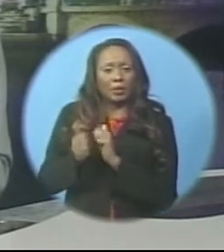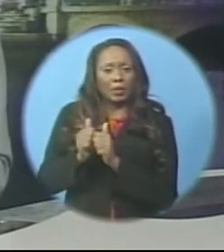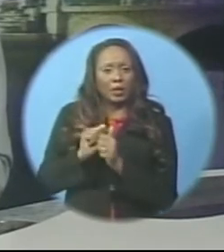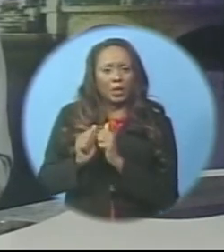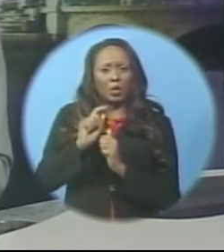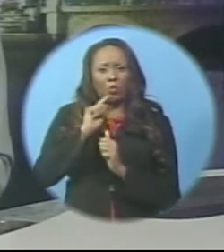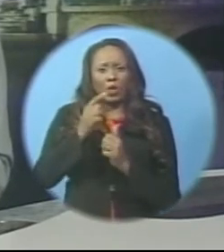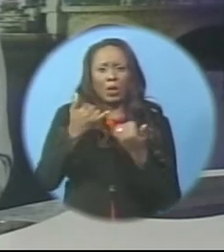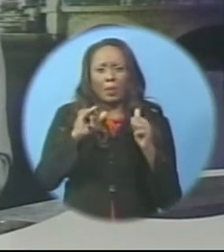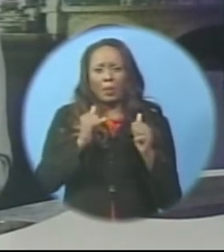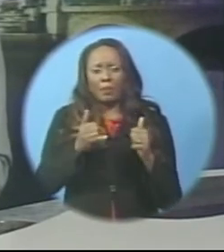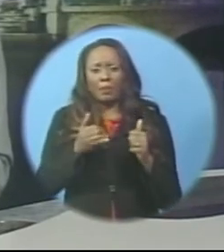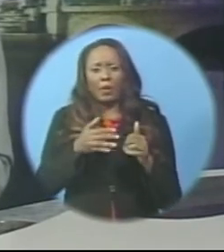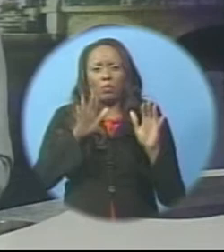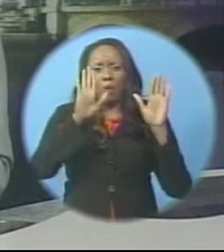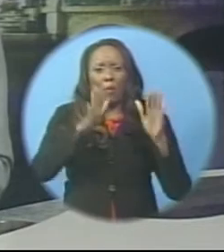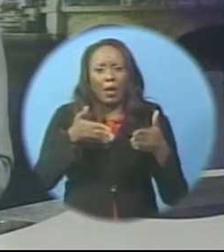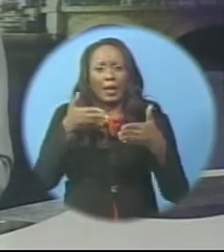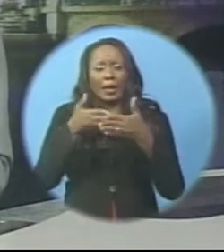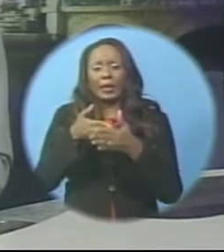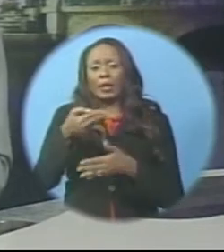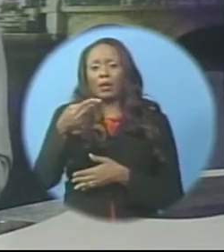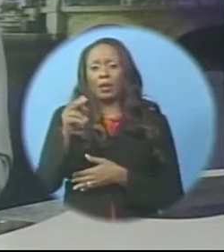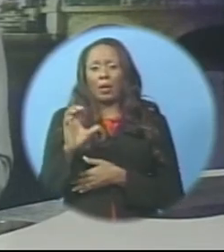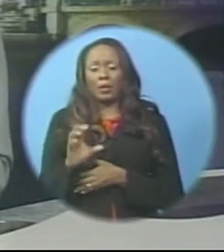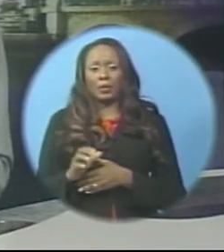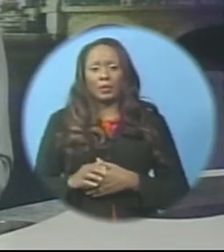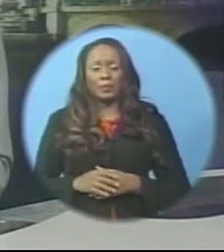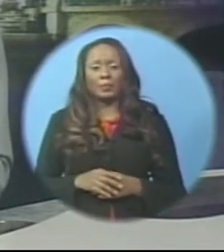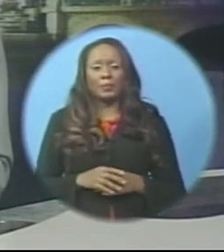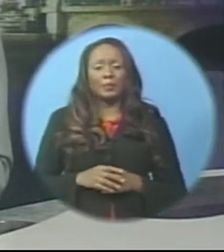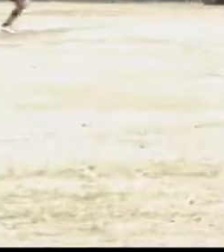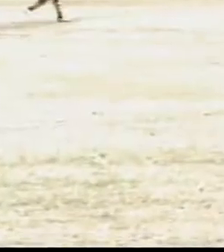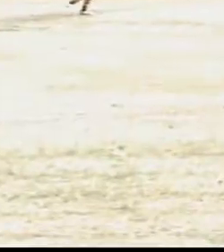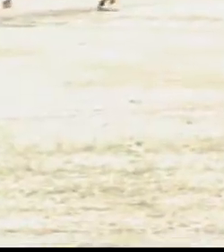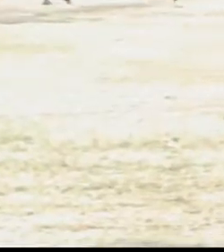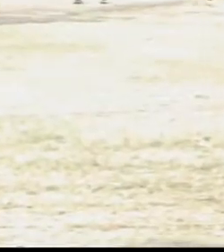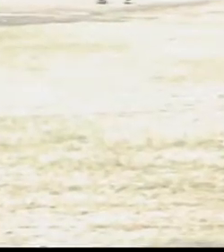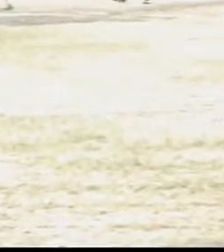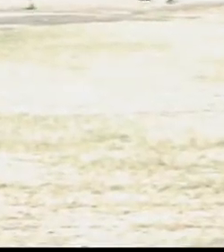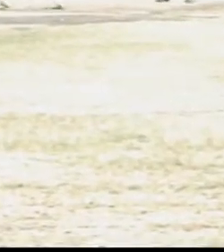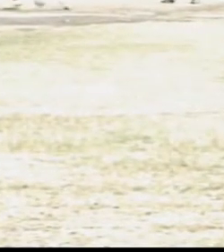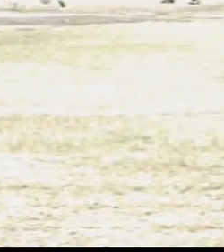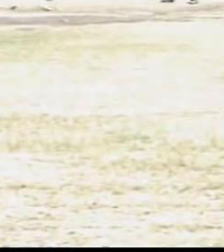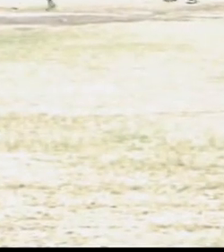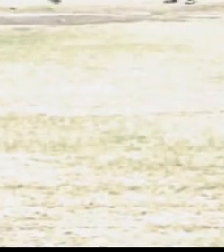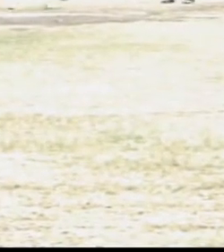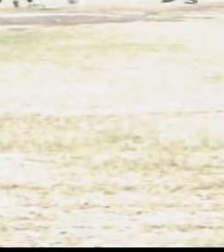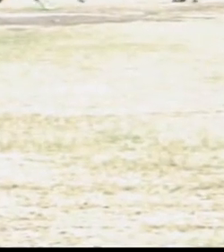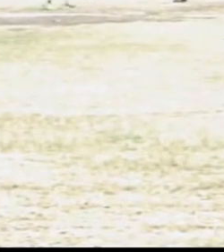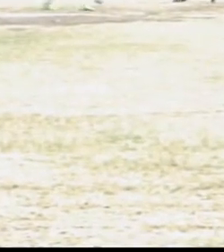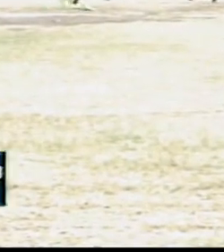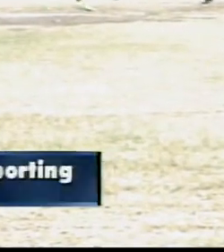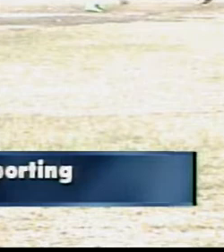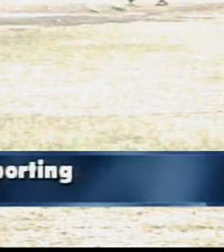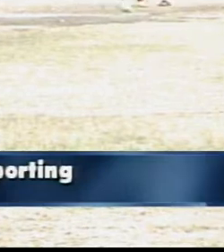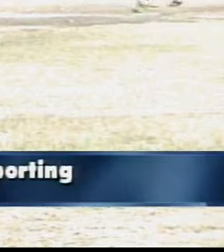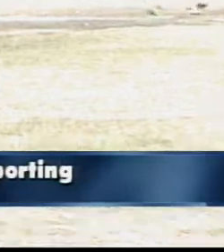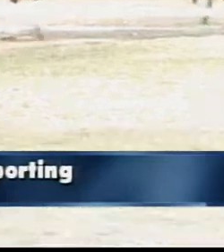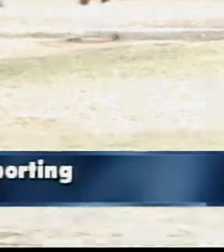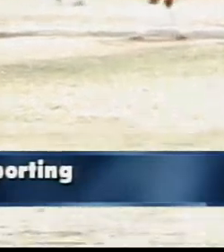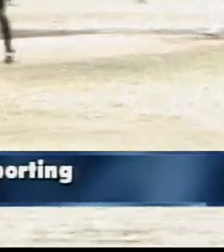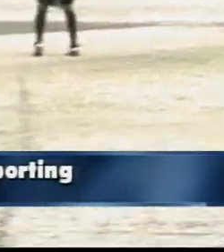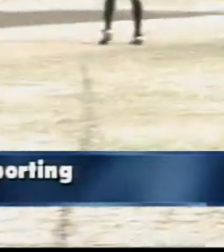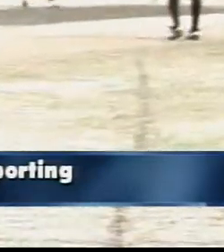their quarterfinal clash to blank Harrison College. Quarterfinal showdown, St. Leonard's in white taking